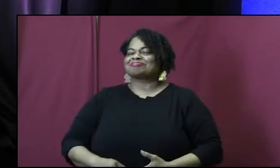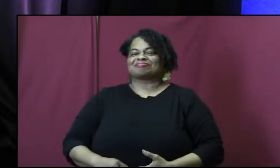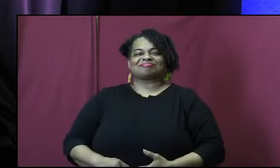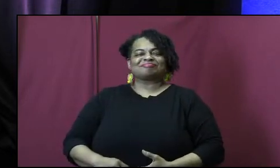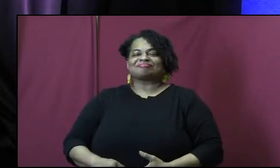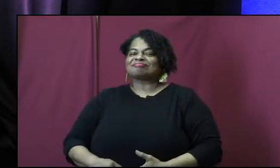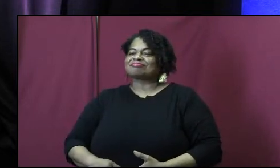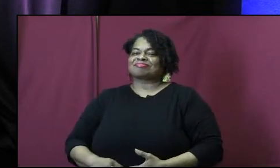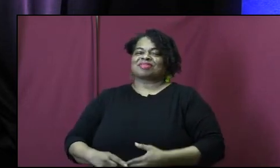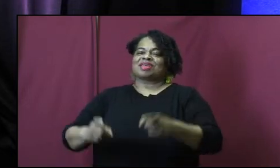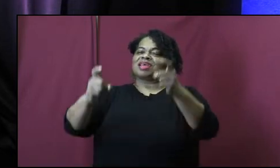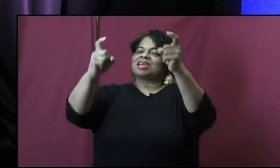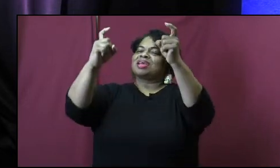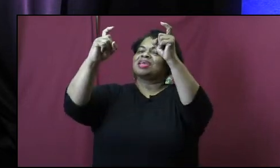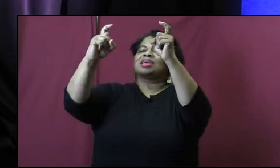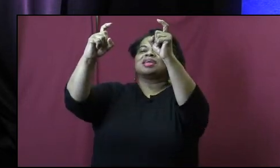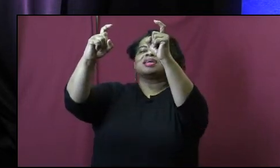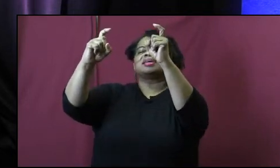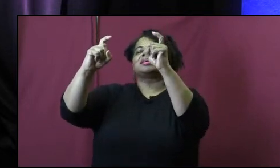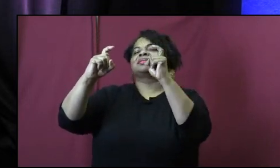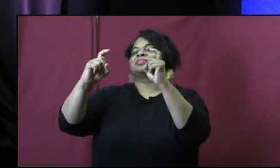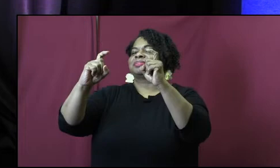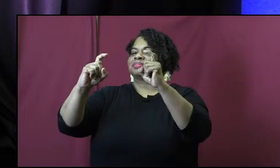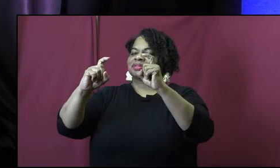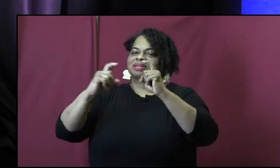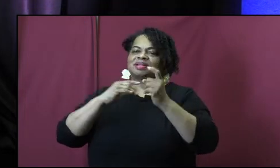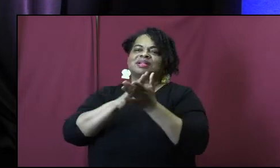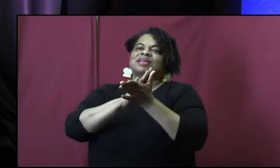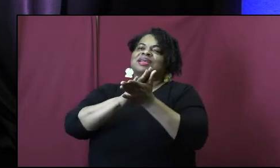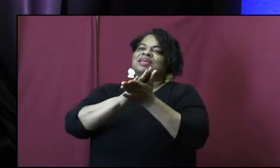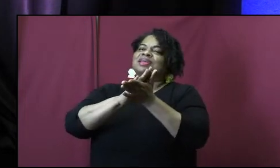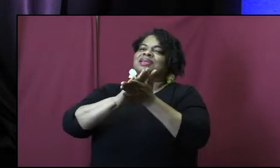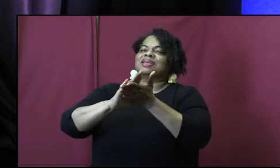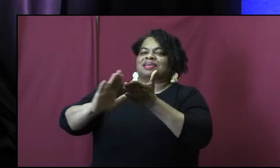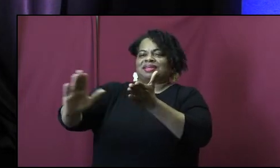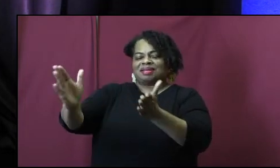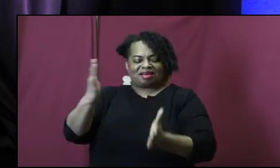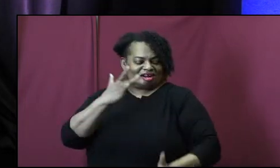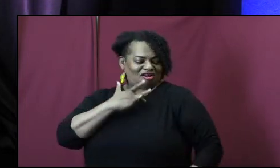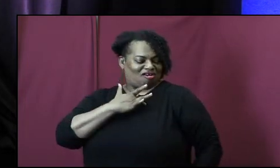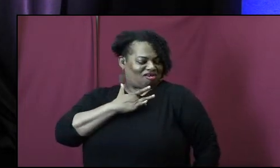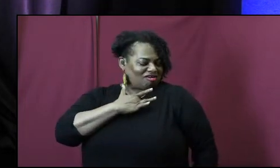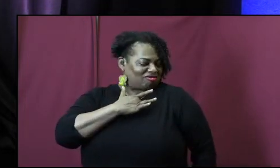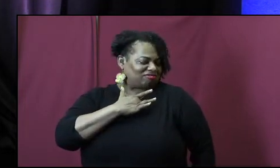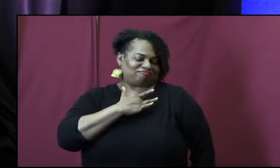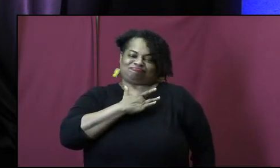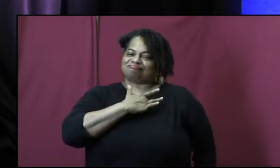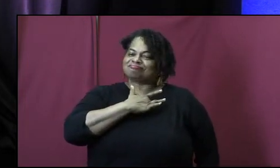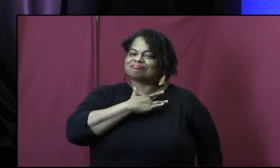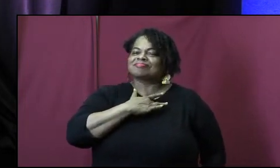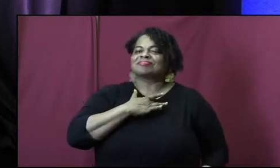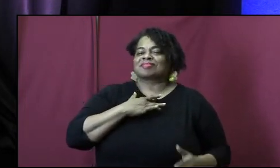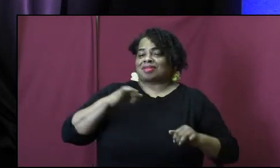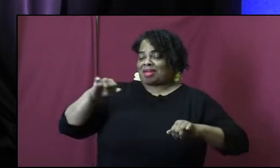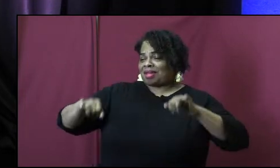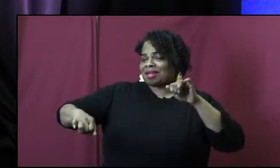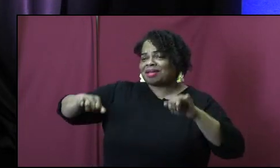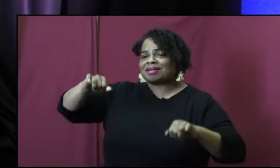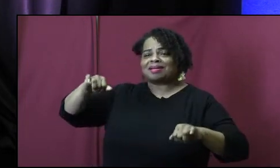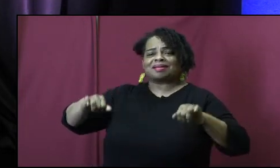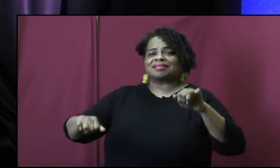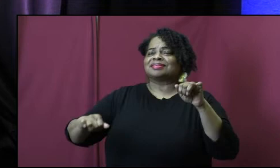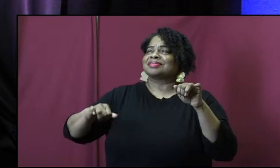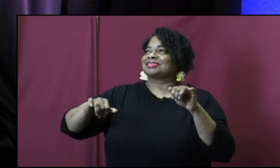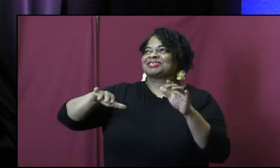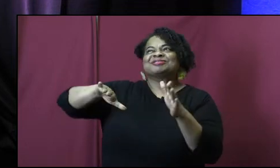Give me a clean heart to lose the double mind. Believe